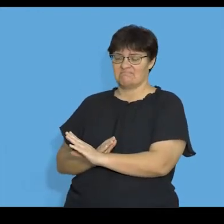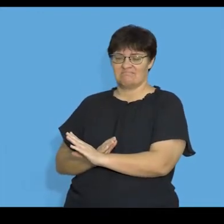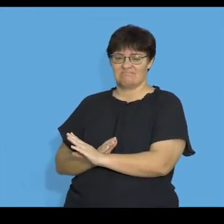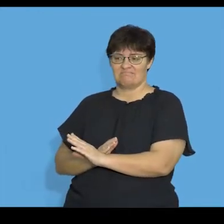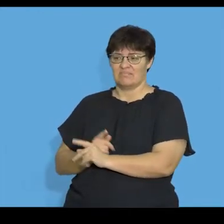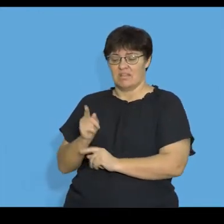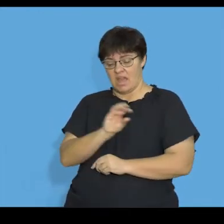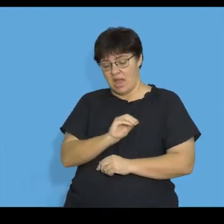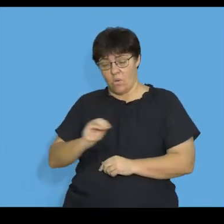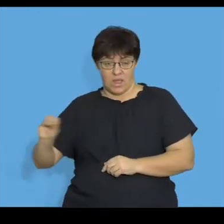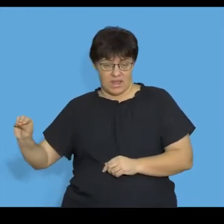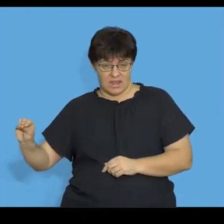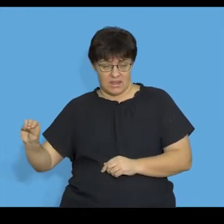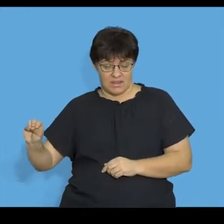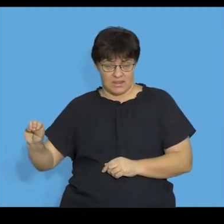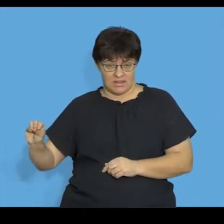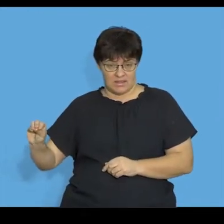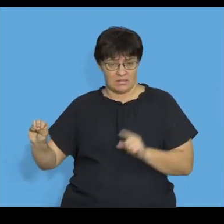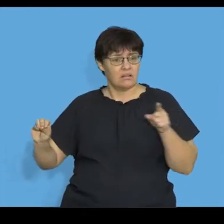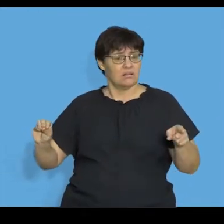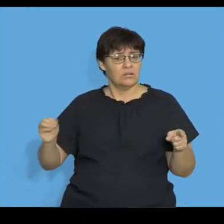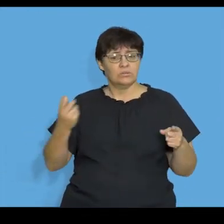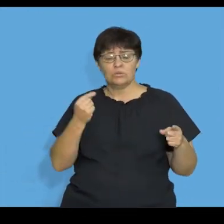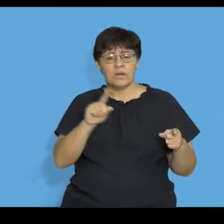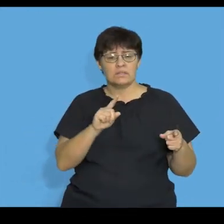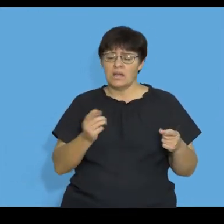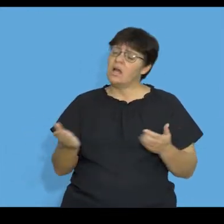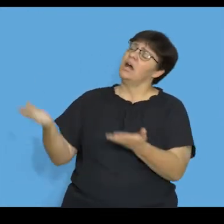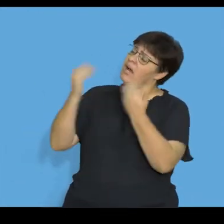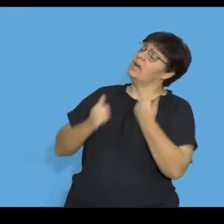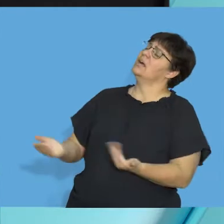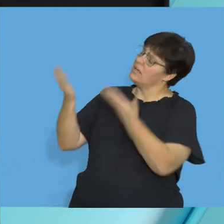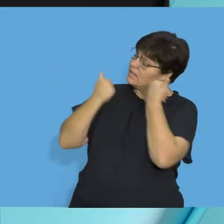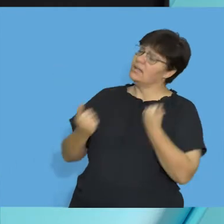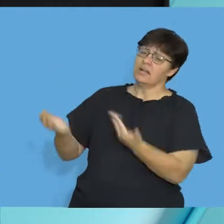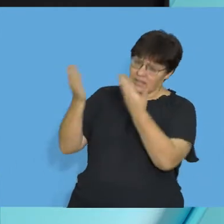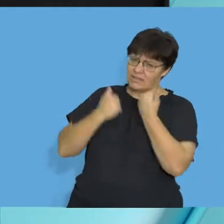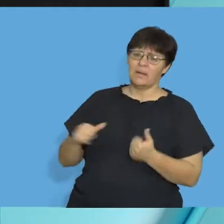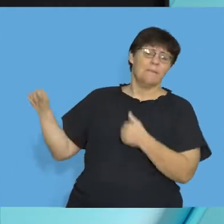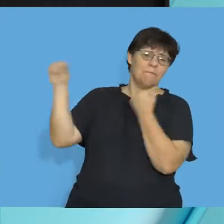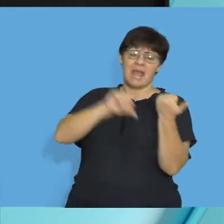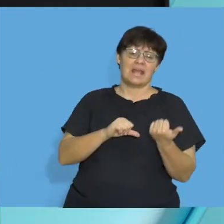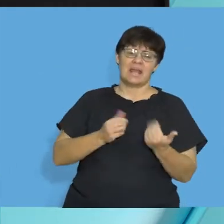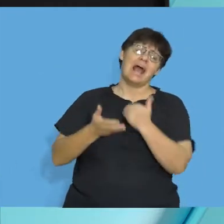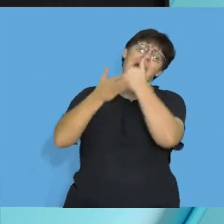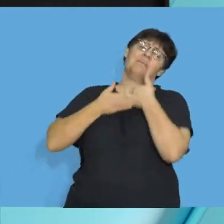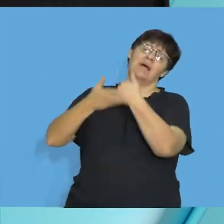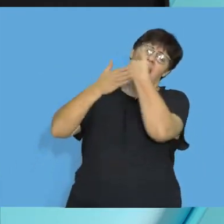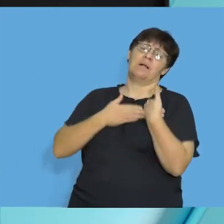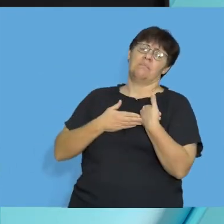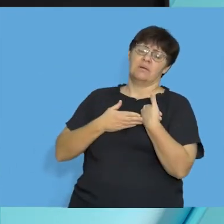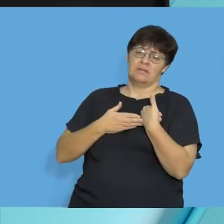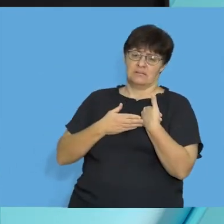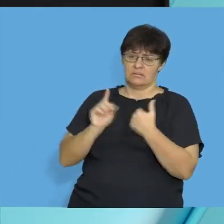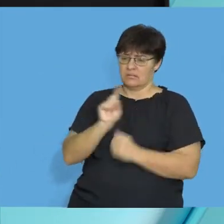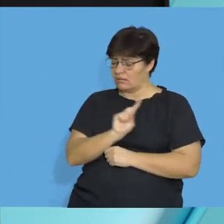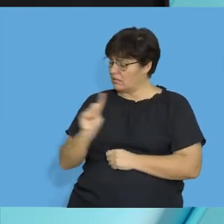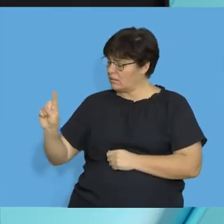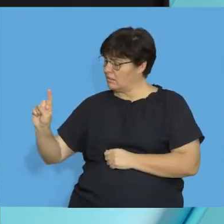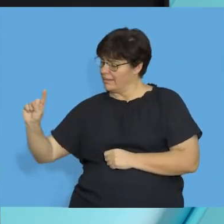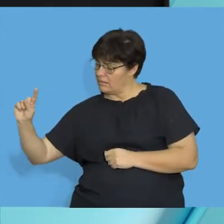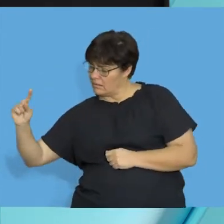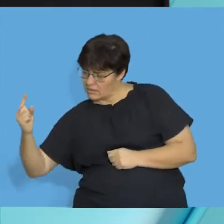moving away. So what does the coil do? Say, no, please don't leave me alone. Help me, help me, help me. Come back, come back, come